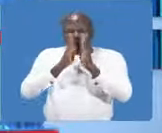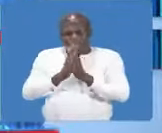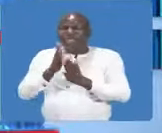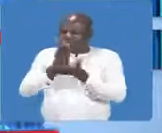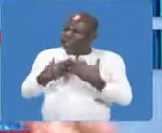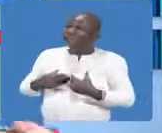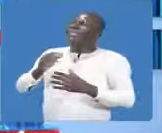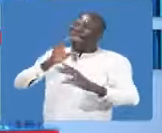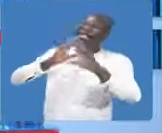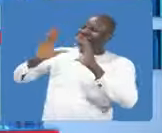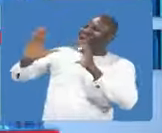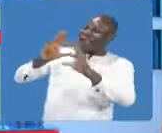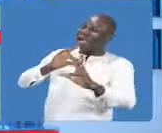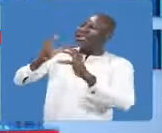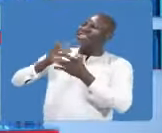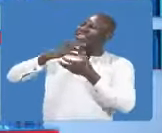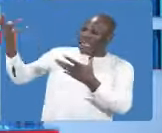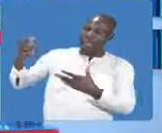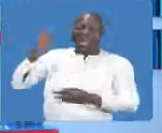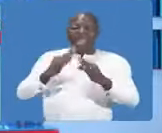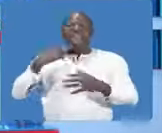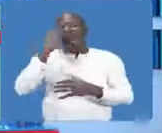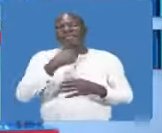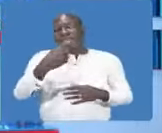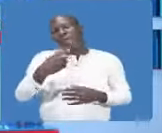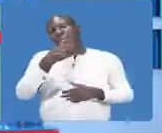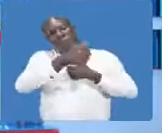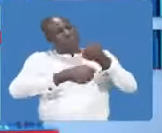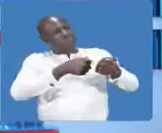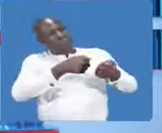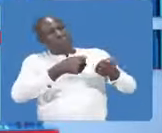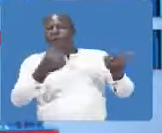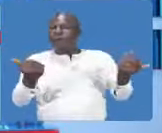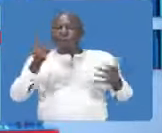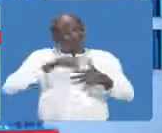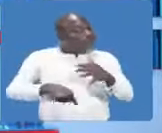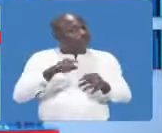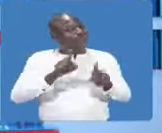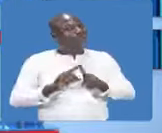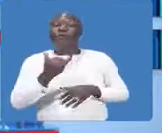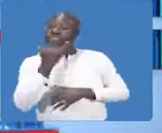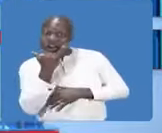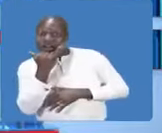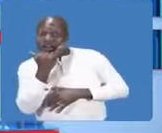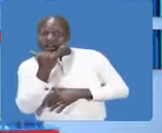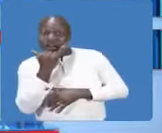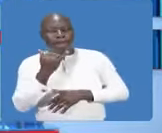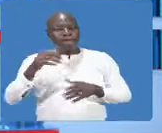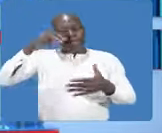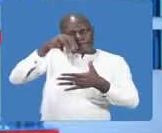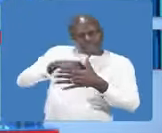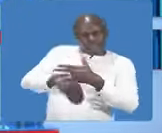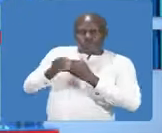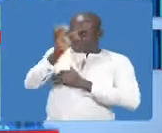ona wo kwa kan wase yesu moja anka wanim yesu moja anka obi anim de wo wo ye no ana ye mfom so Matthew